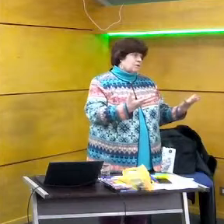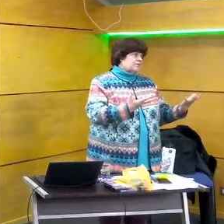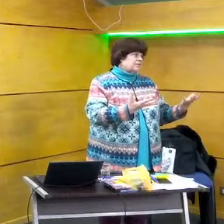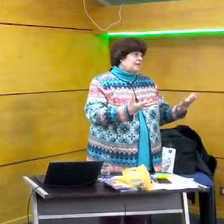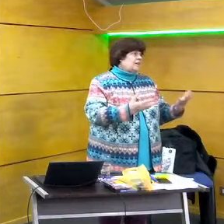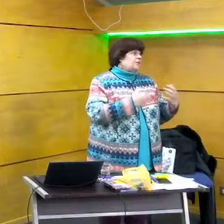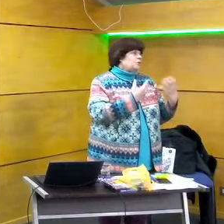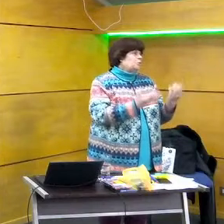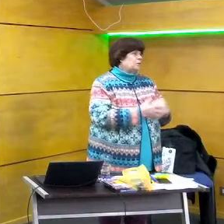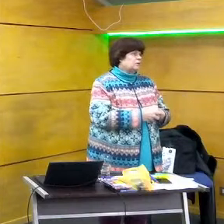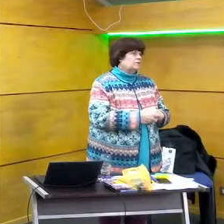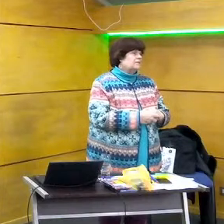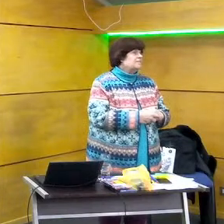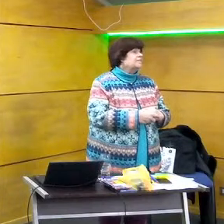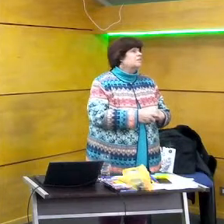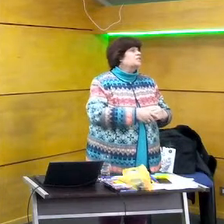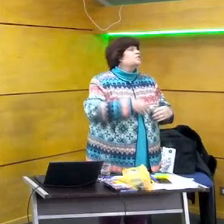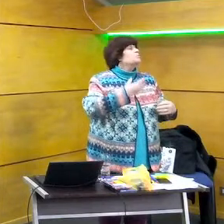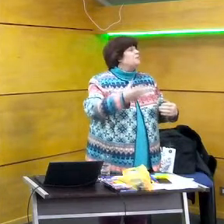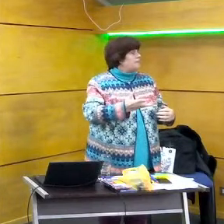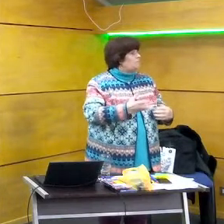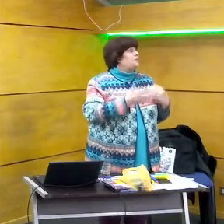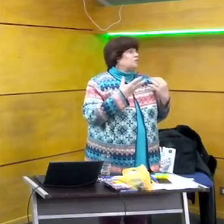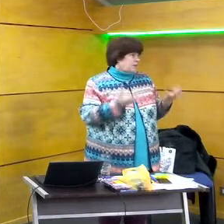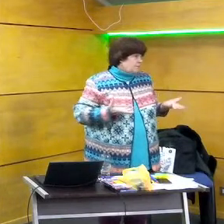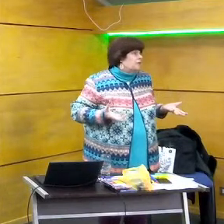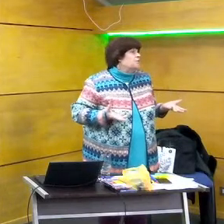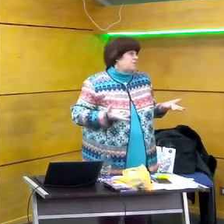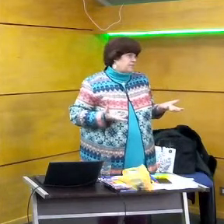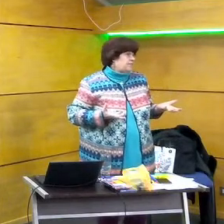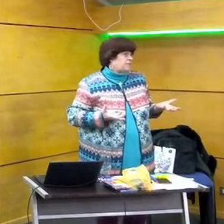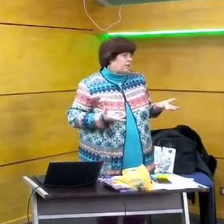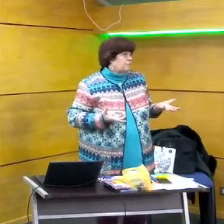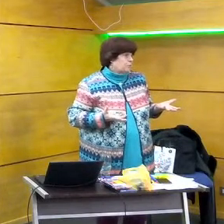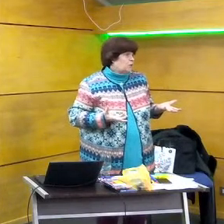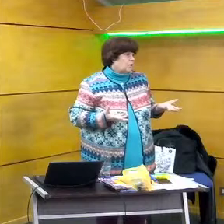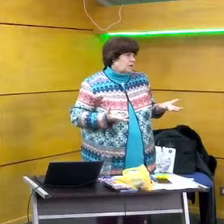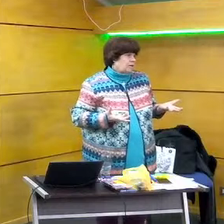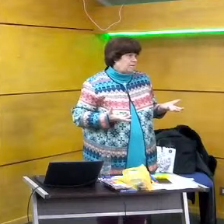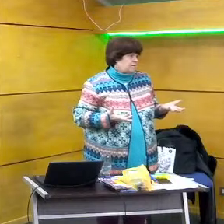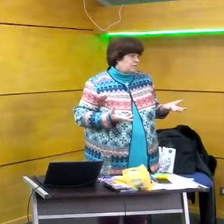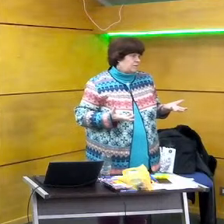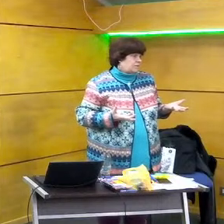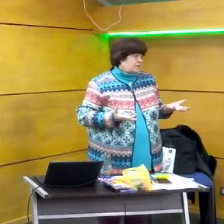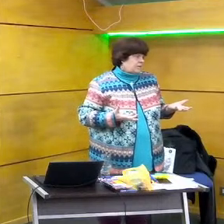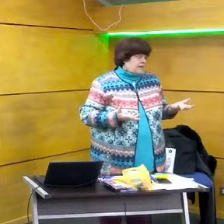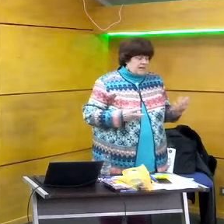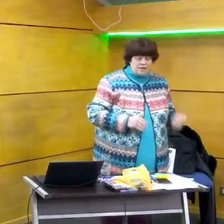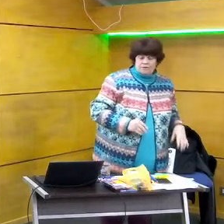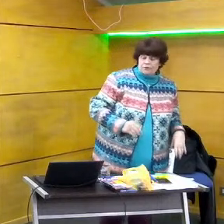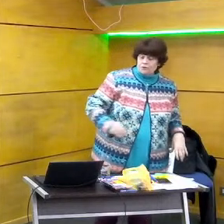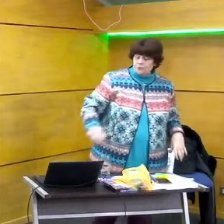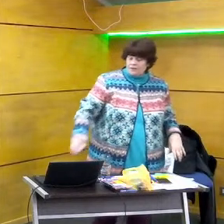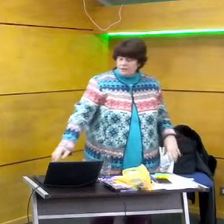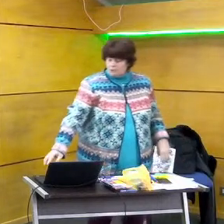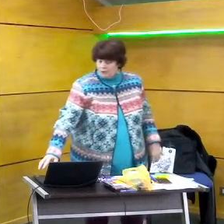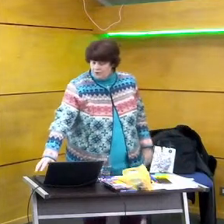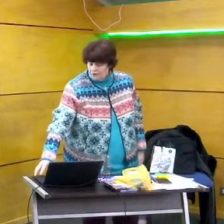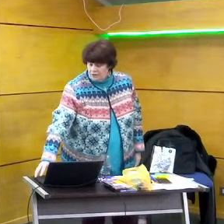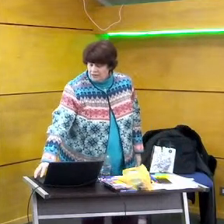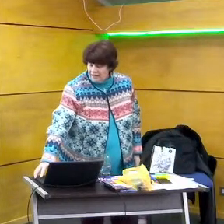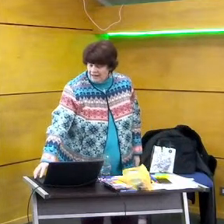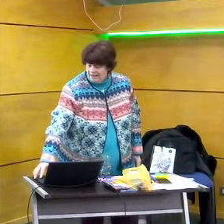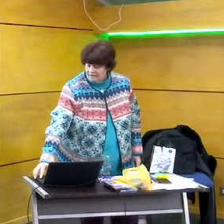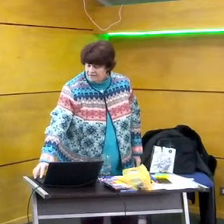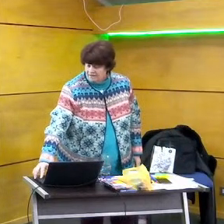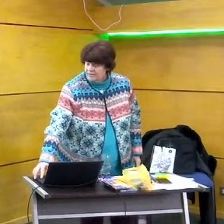of course you will start to speed up and you'll have other things that you have to work on. If you're doing this with